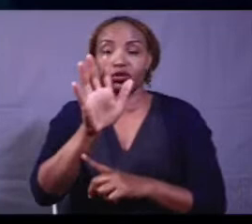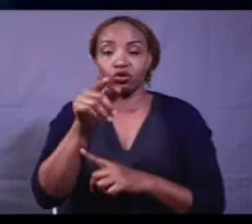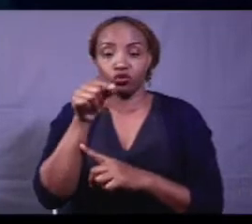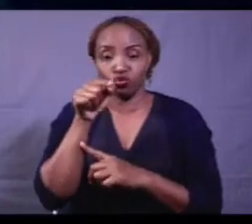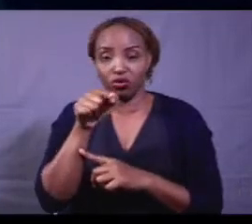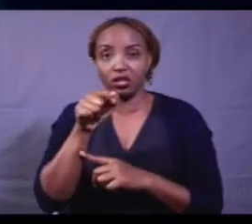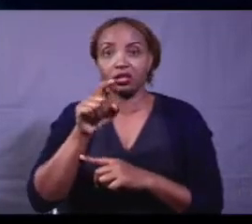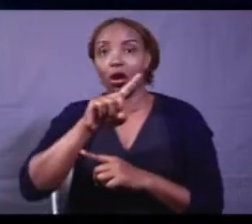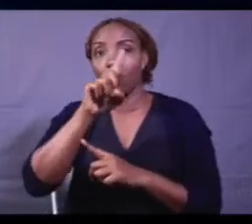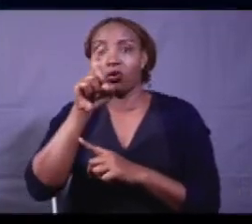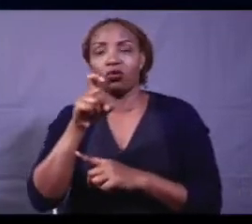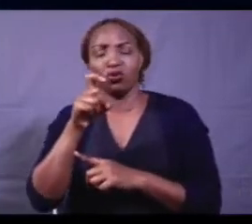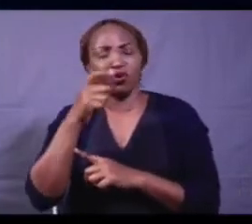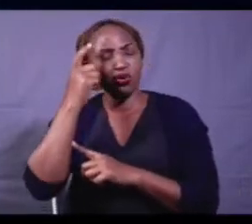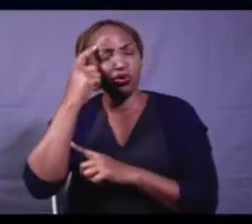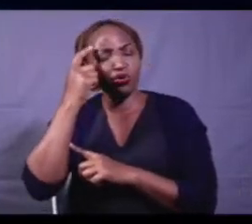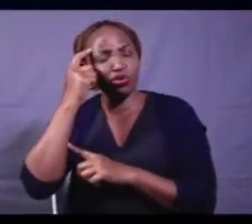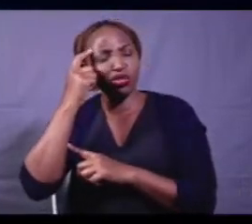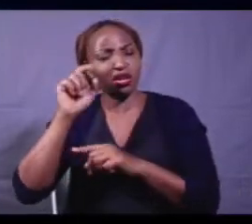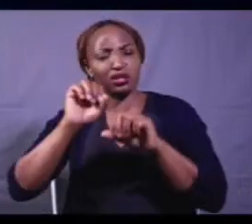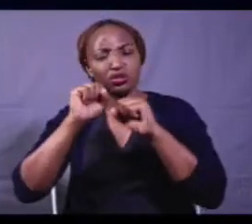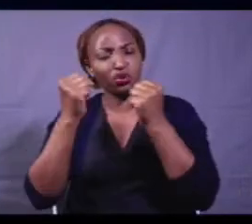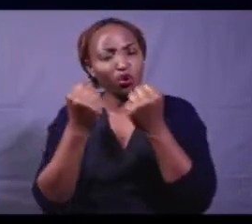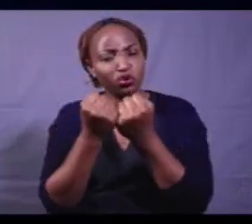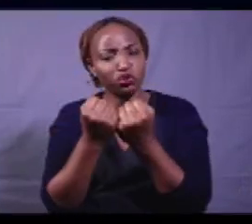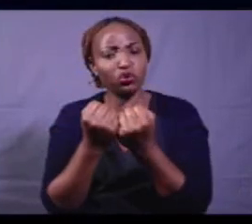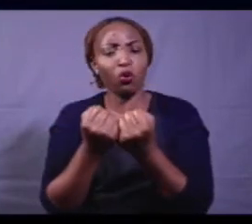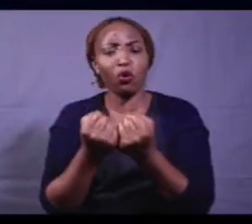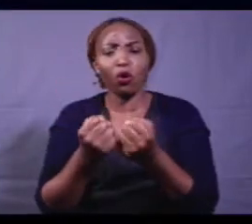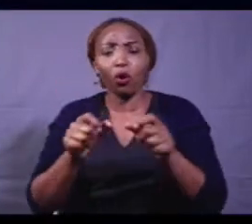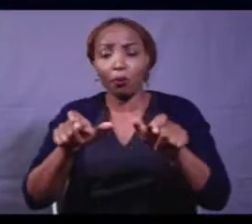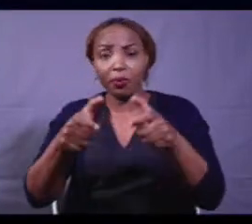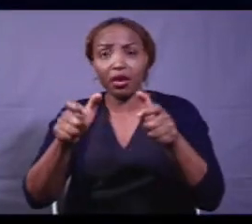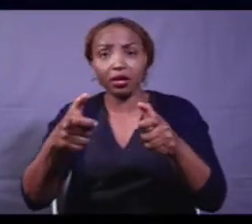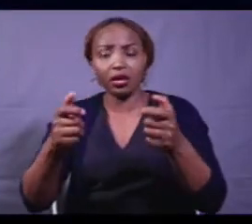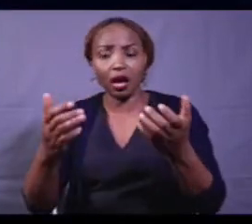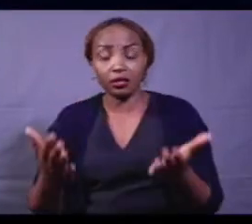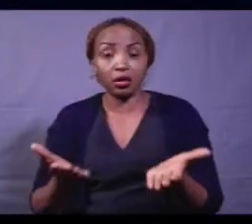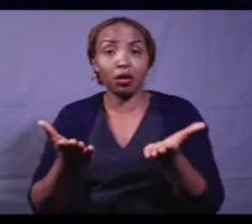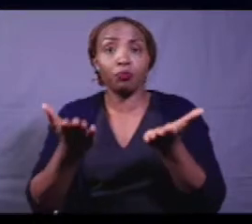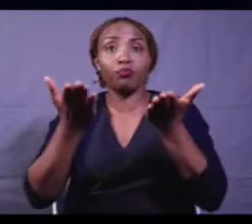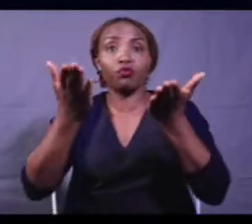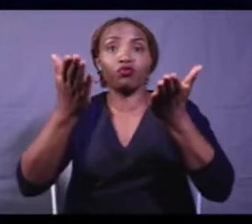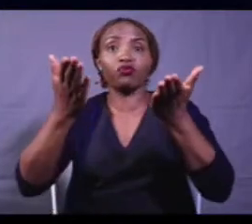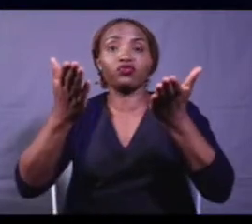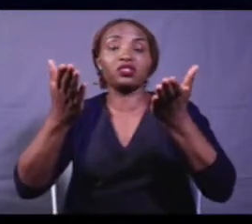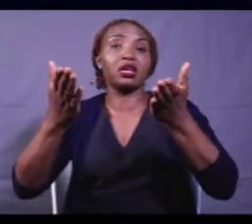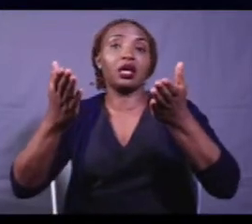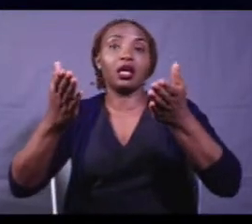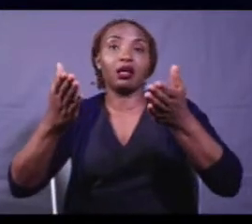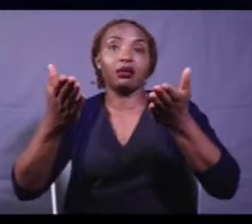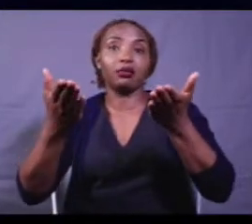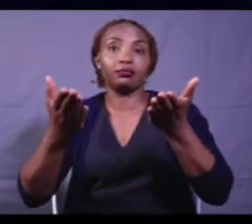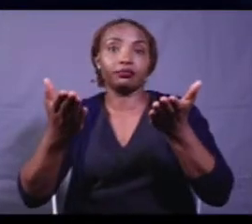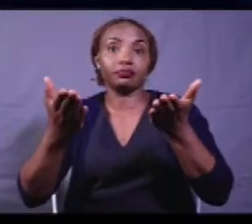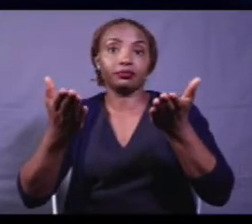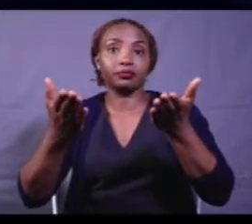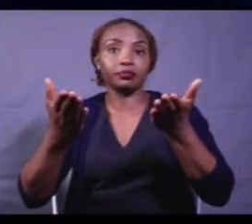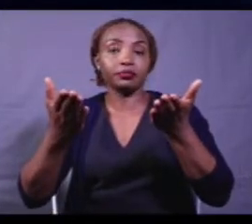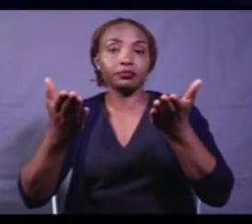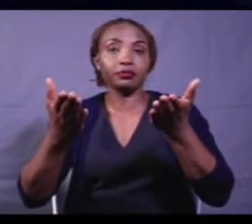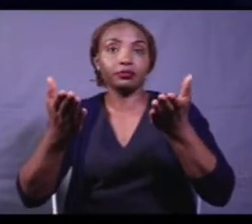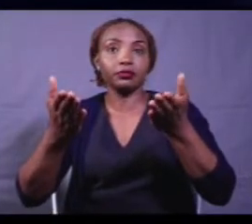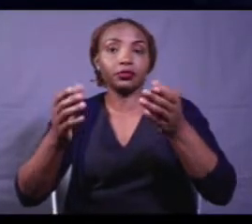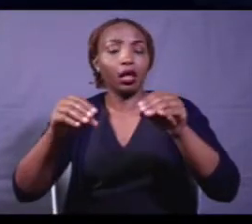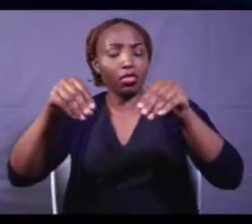social media has improved the quality of our election campaigns? Do you think social media has improved the quality